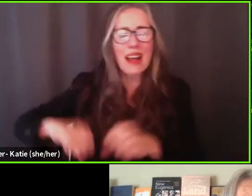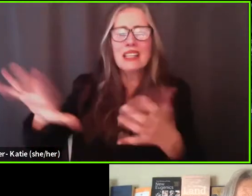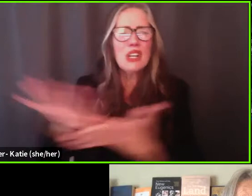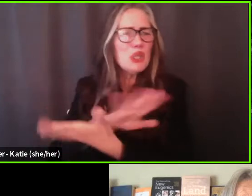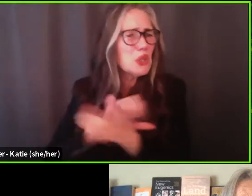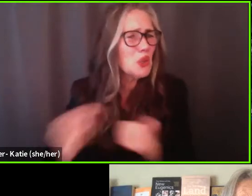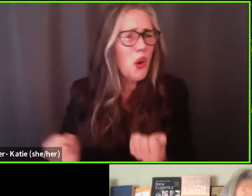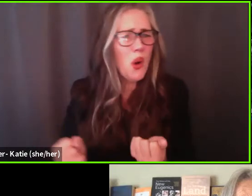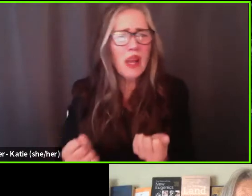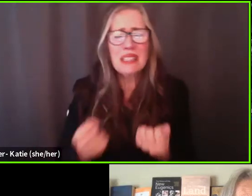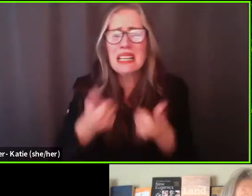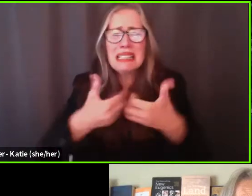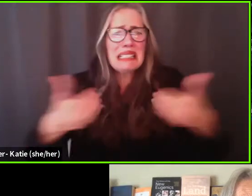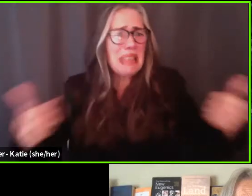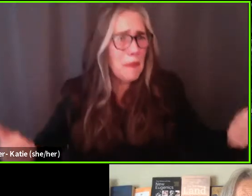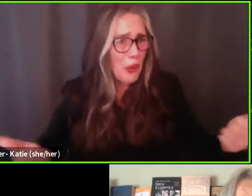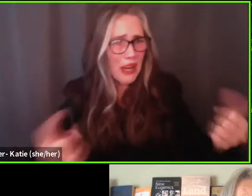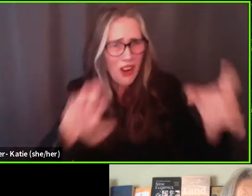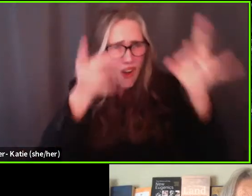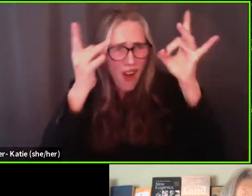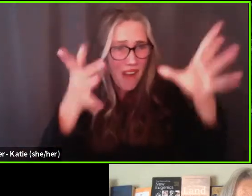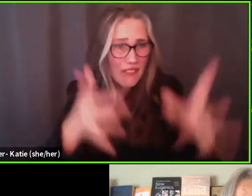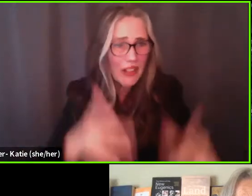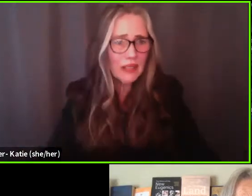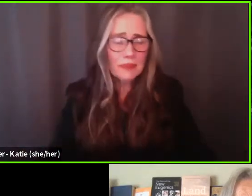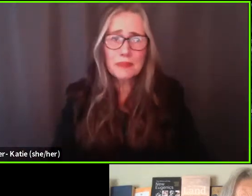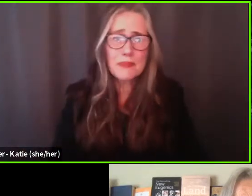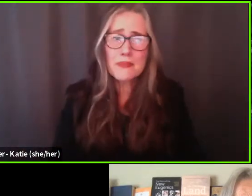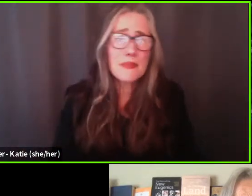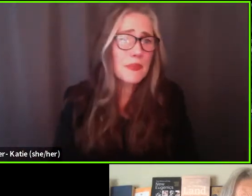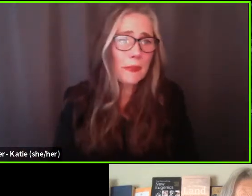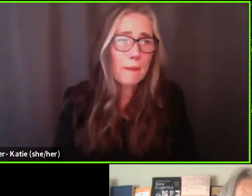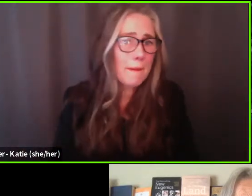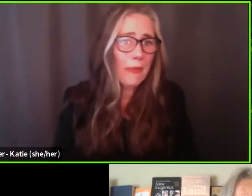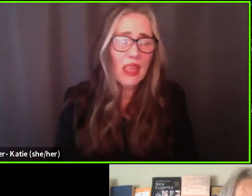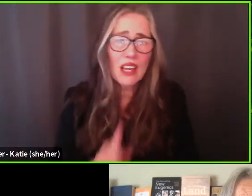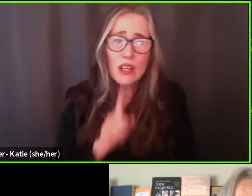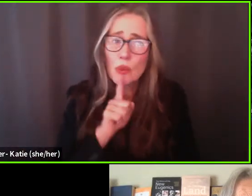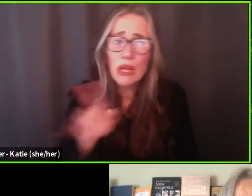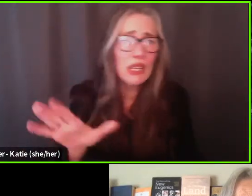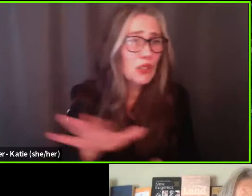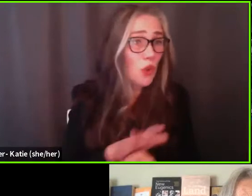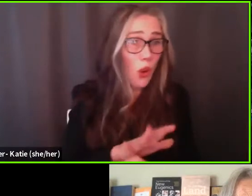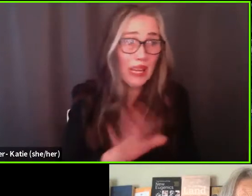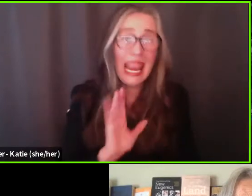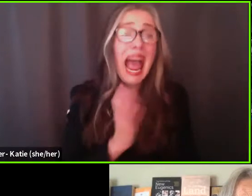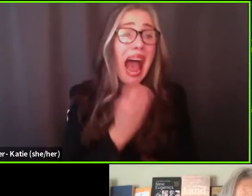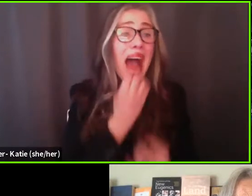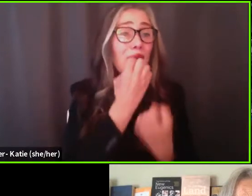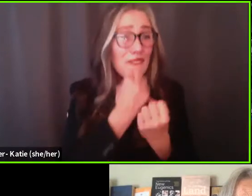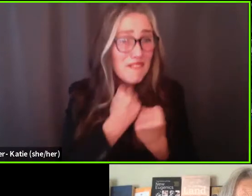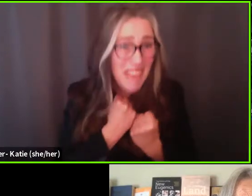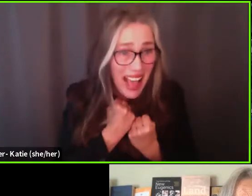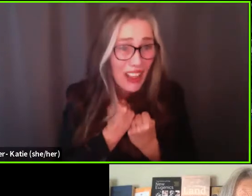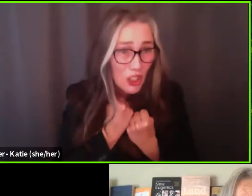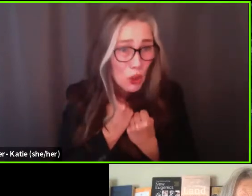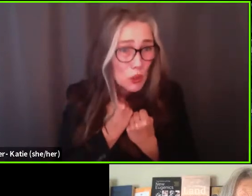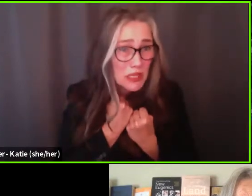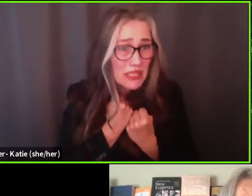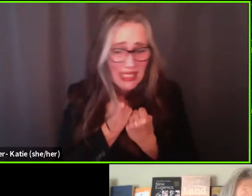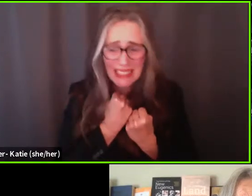to ensure people's lives are valued so i know